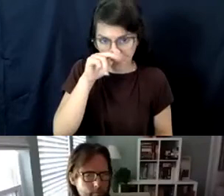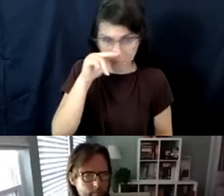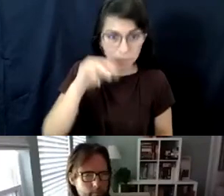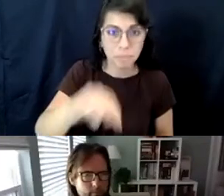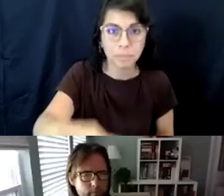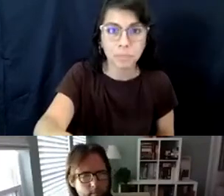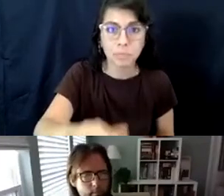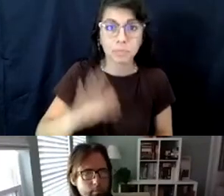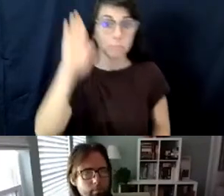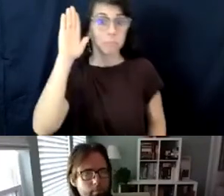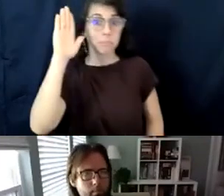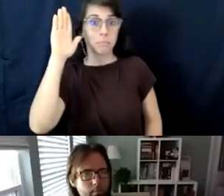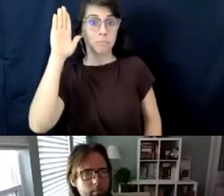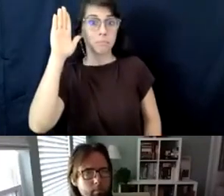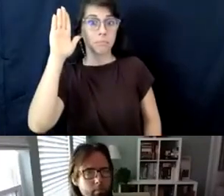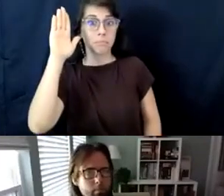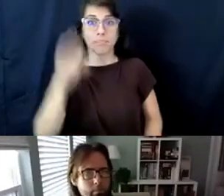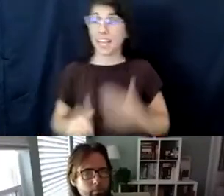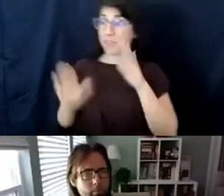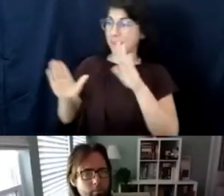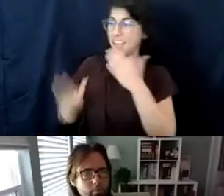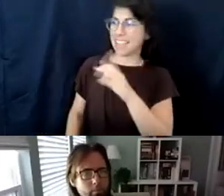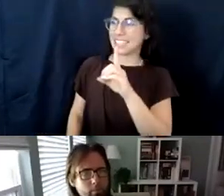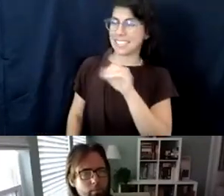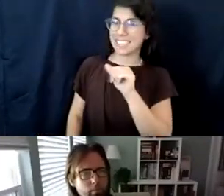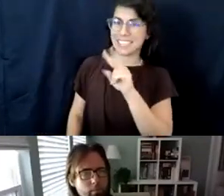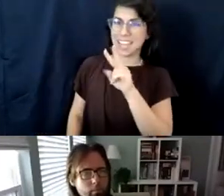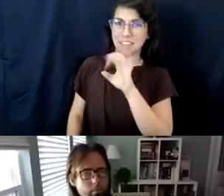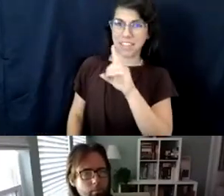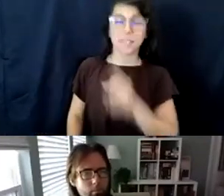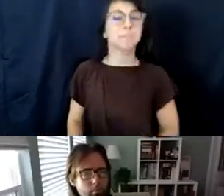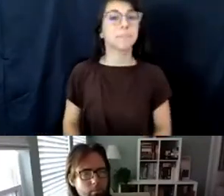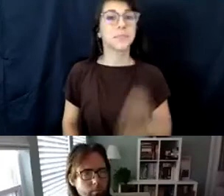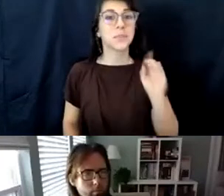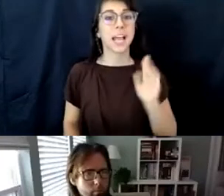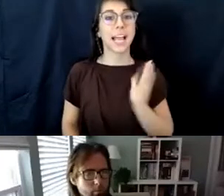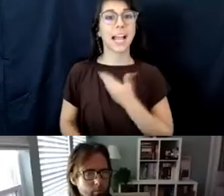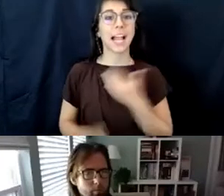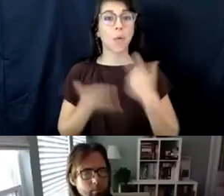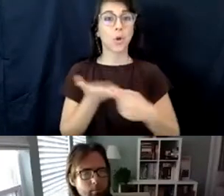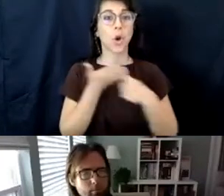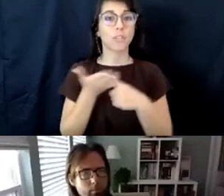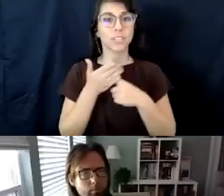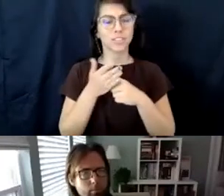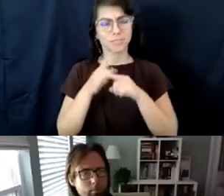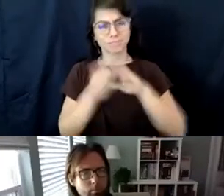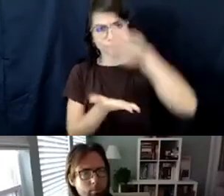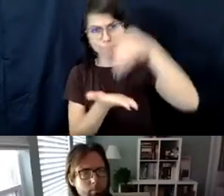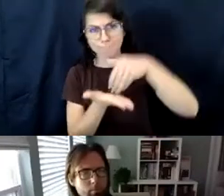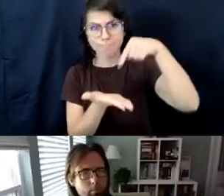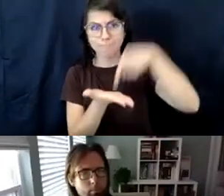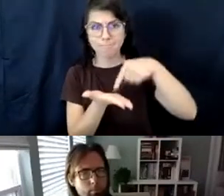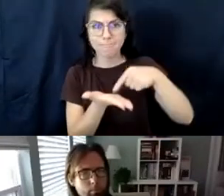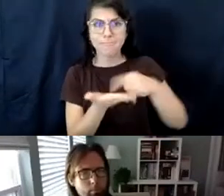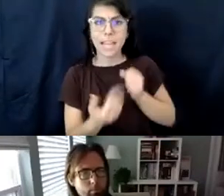I'll go, Liz. That'd be great. Yep. So our conversation revolved around a lot, express